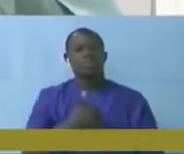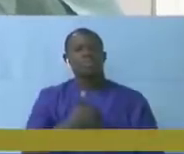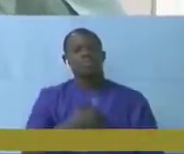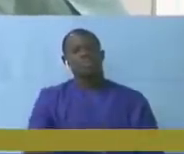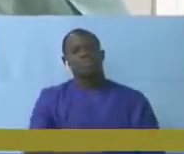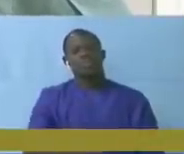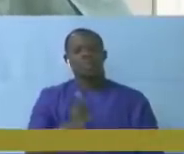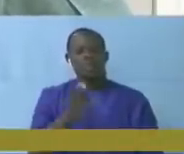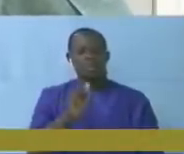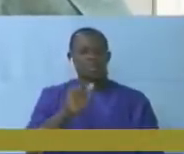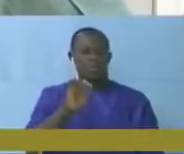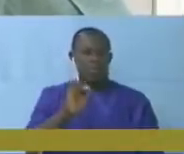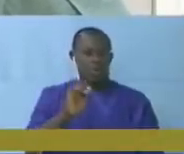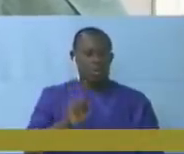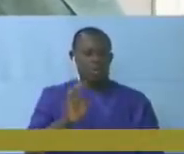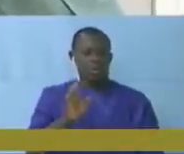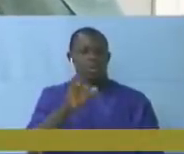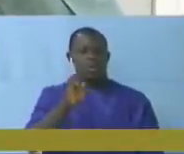I, GAYE SOWE.